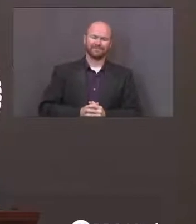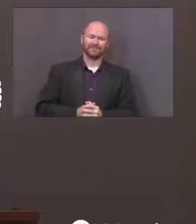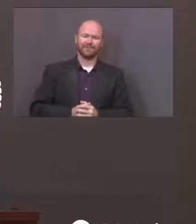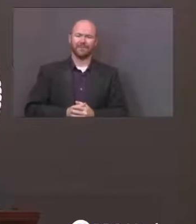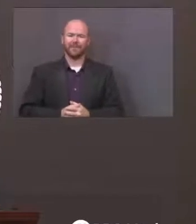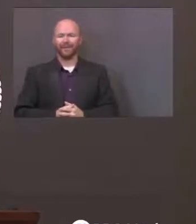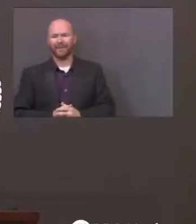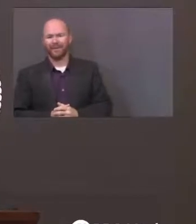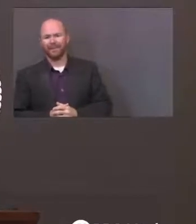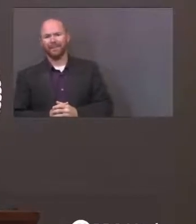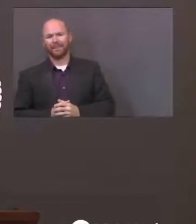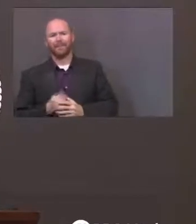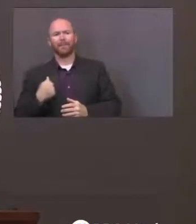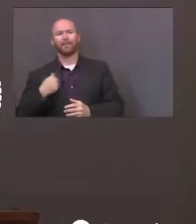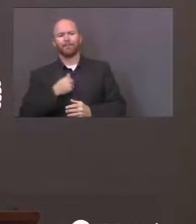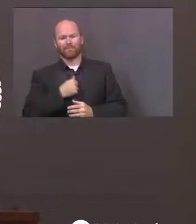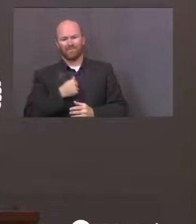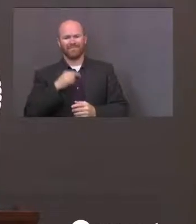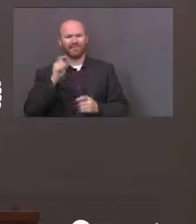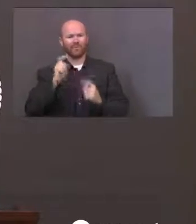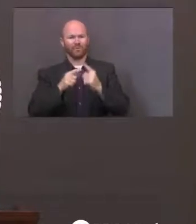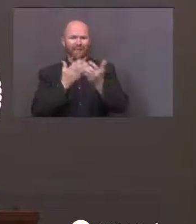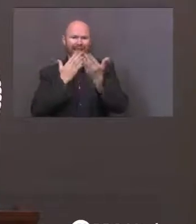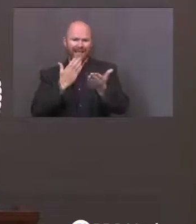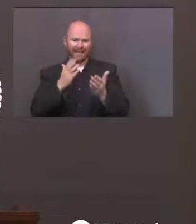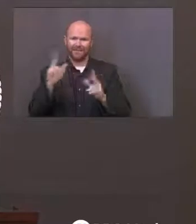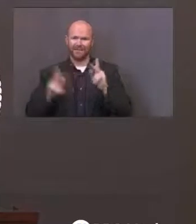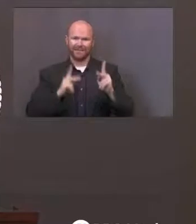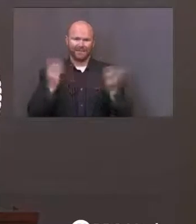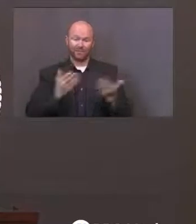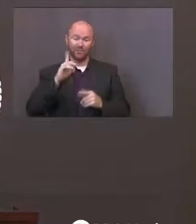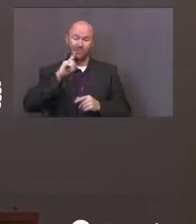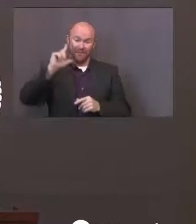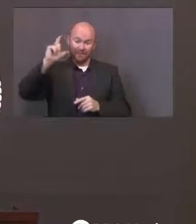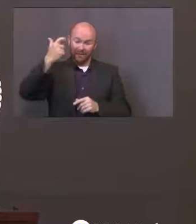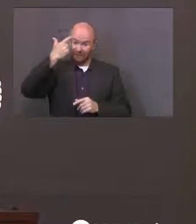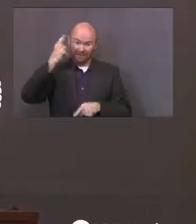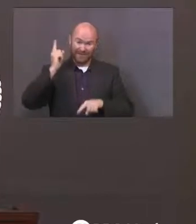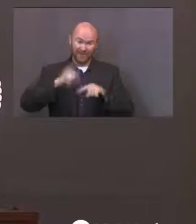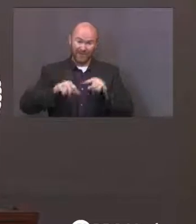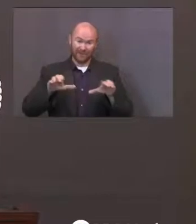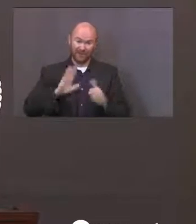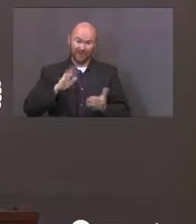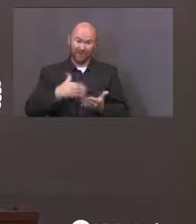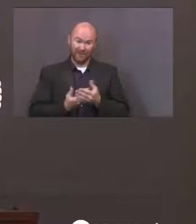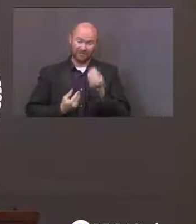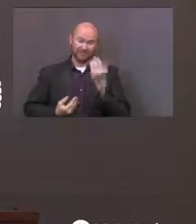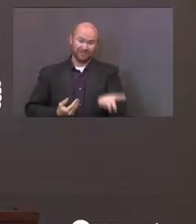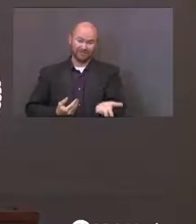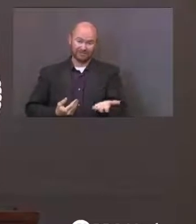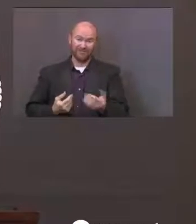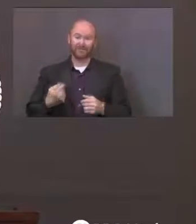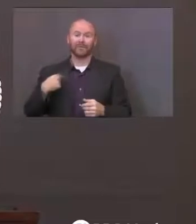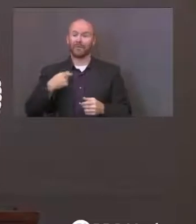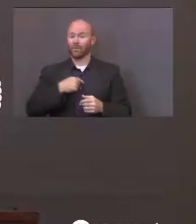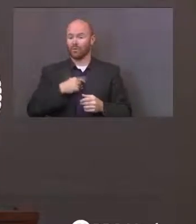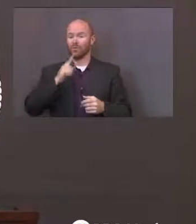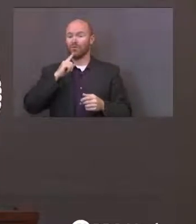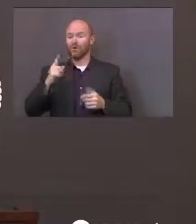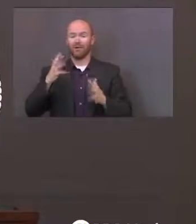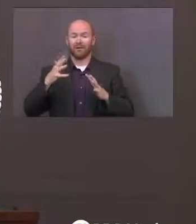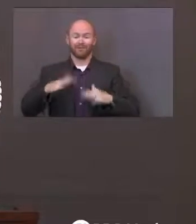there. Again, we can't thank the people of Utah enough. Government can't do it all, and the fact that we are augmented so